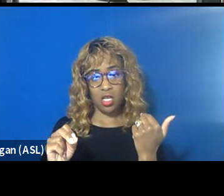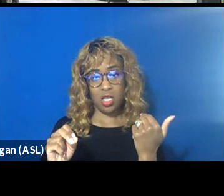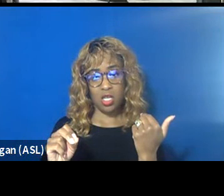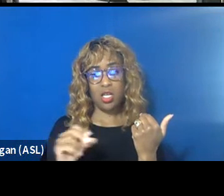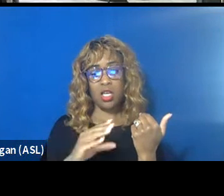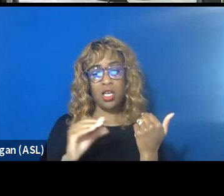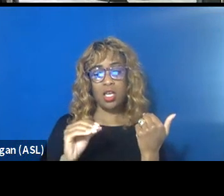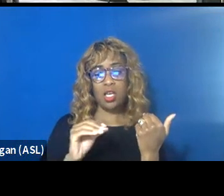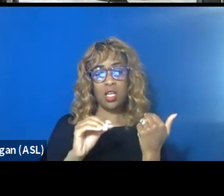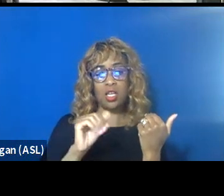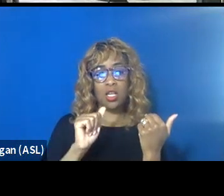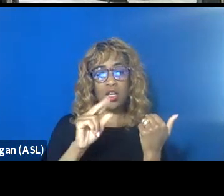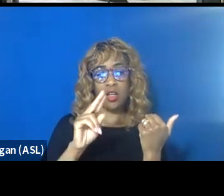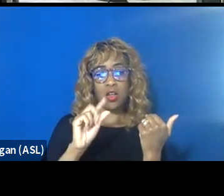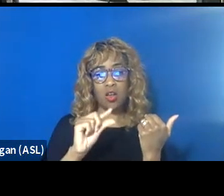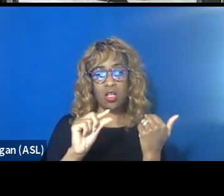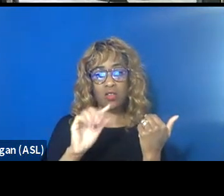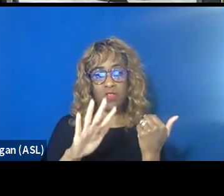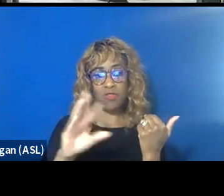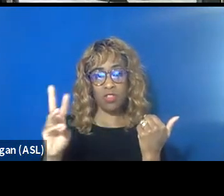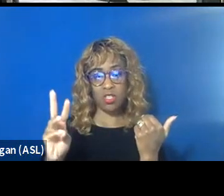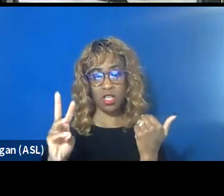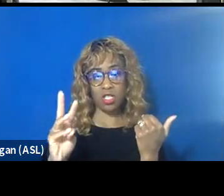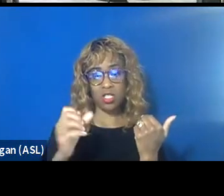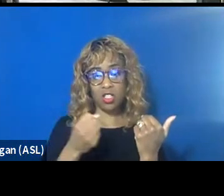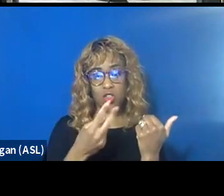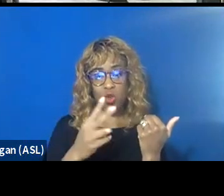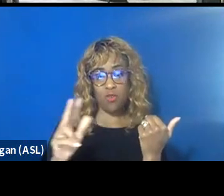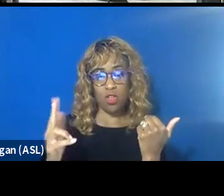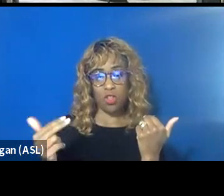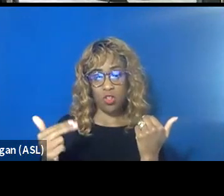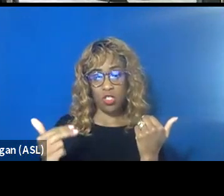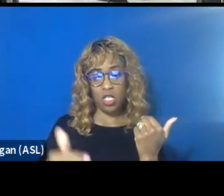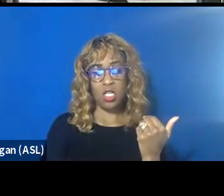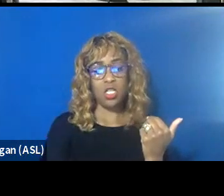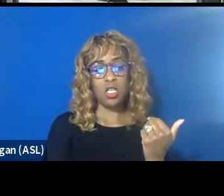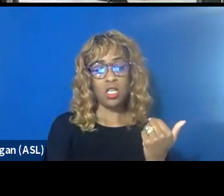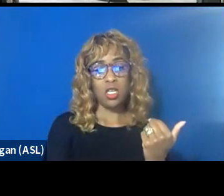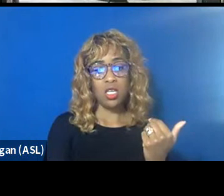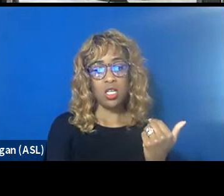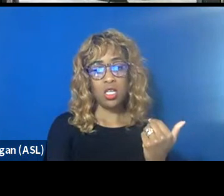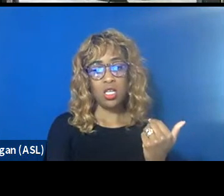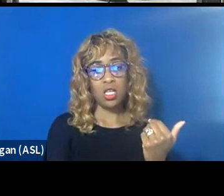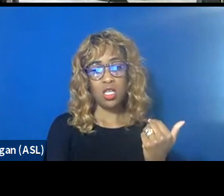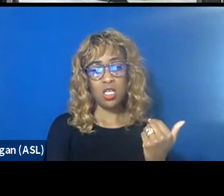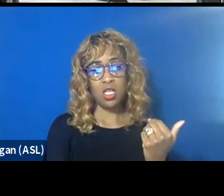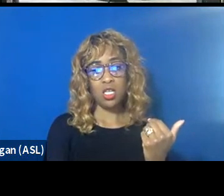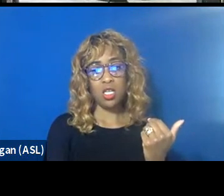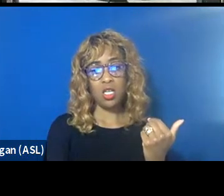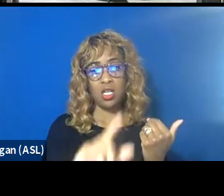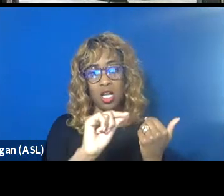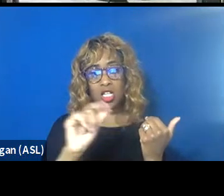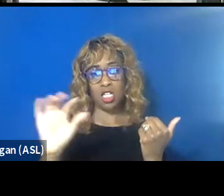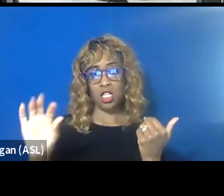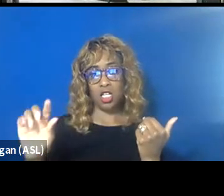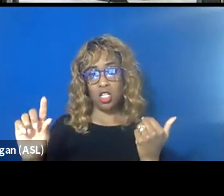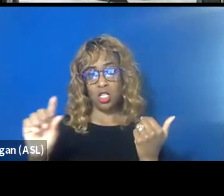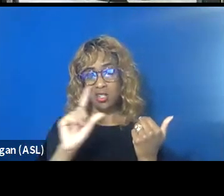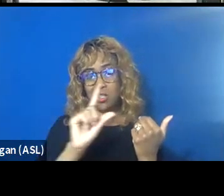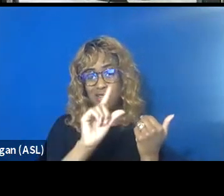August 5th and 6th, 12th and 13th, and 19th and 20th in August. Yes.